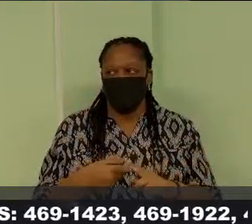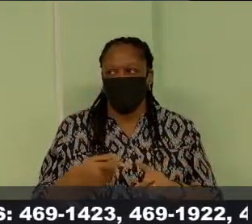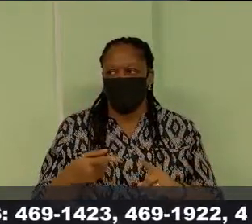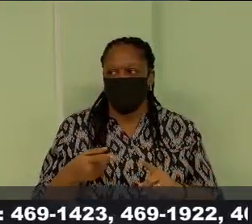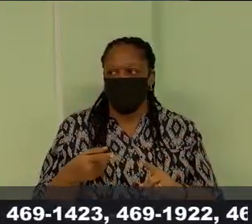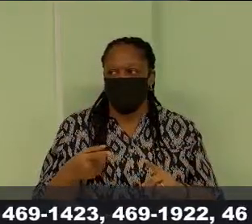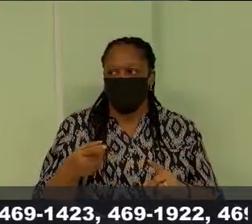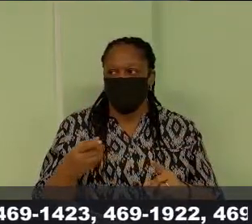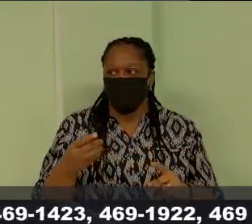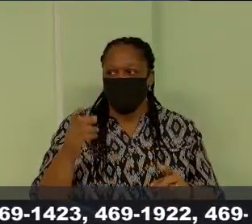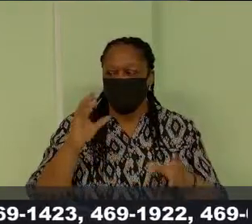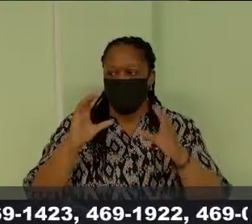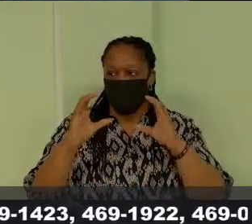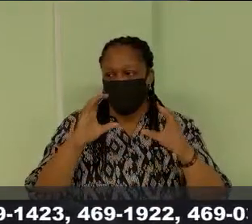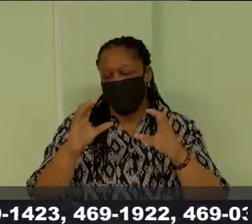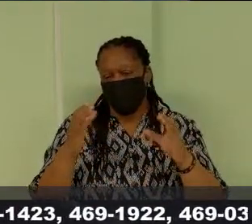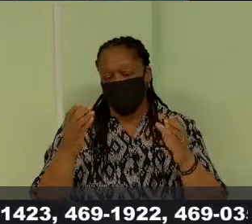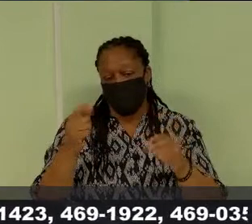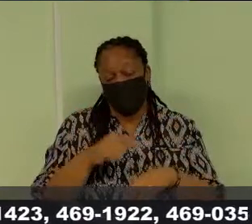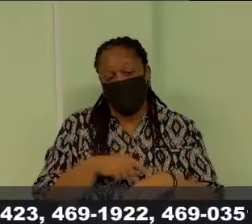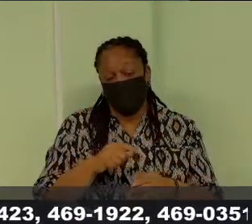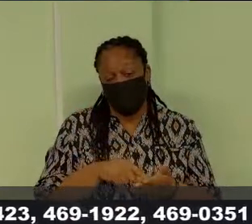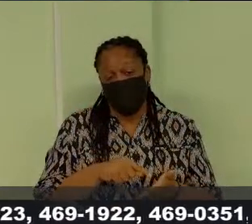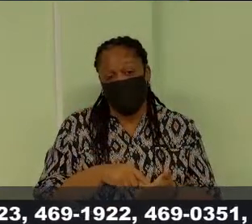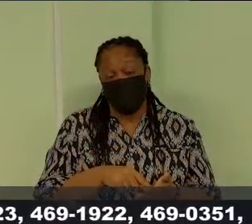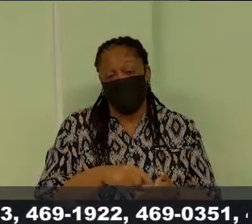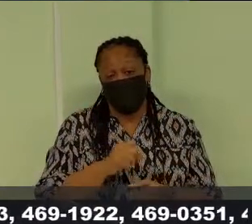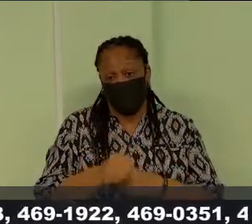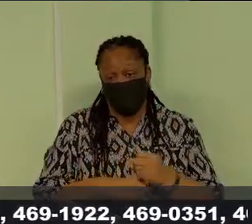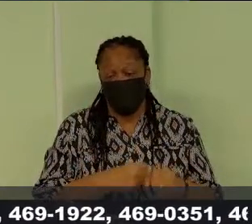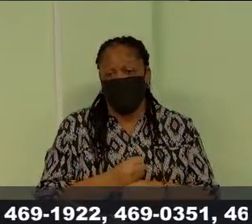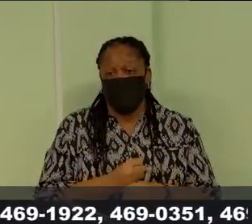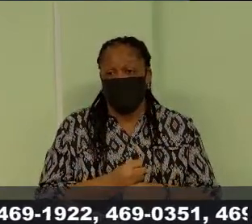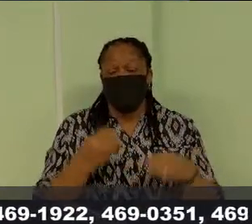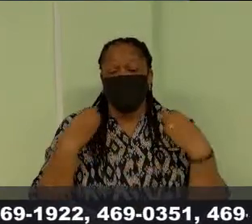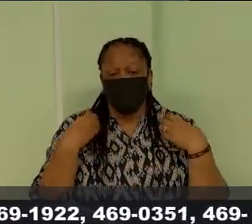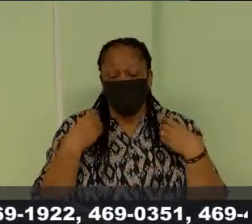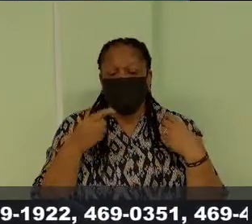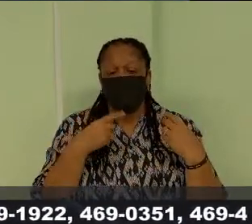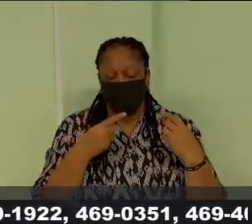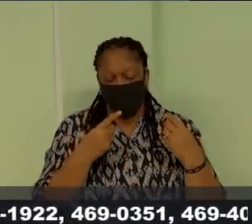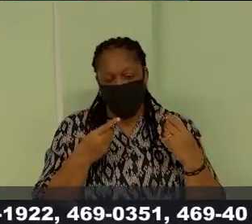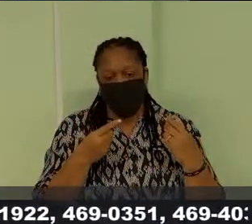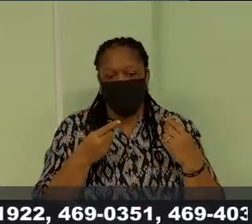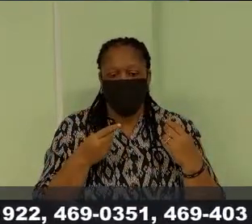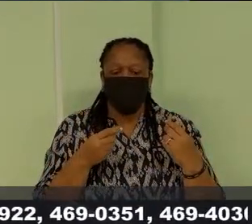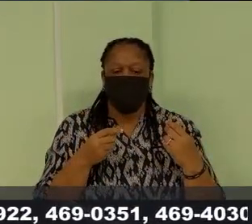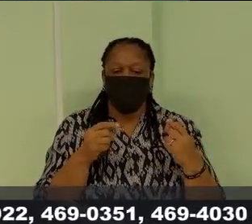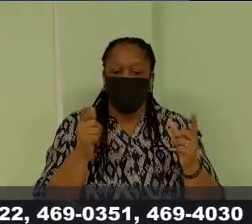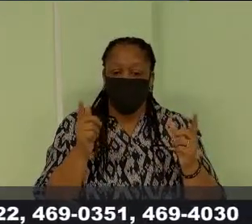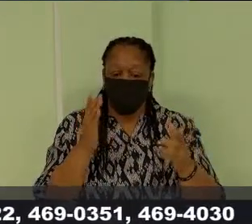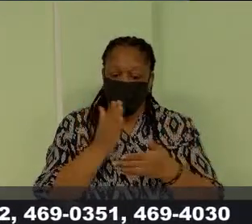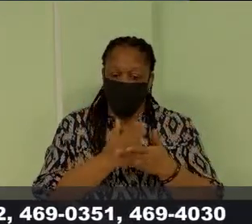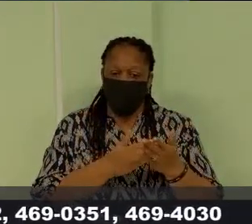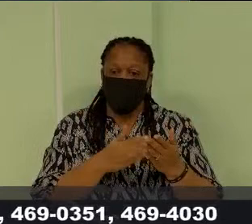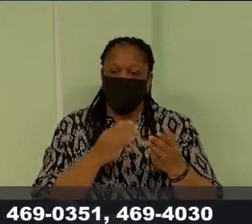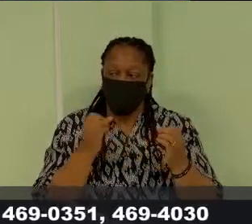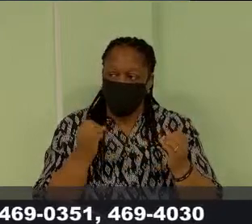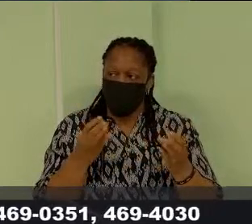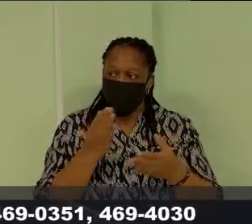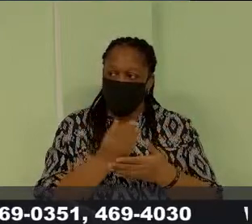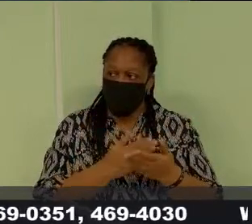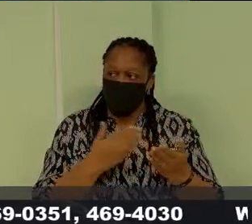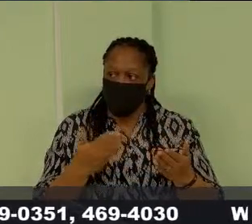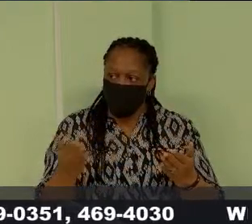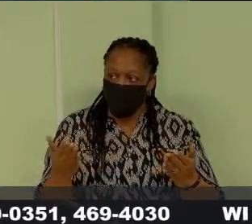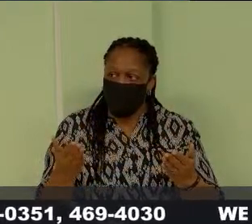Mr. Williams, I think the person who posed the question, made some assumptions. I'm not sure wrong or